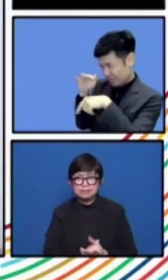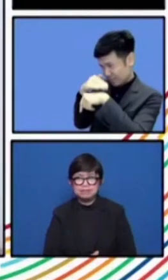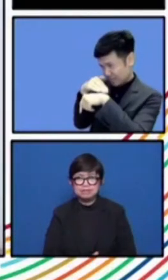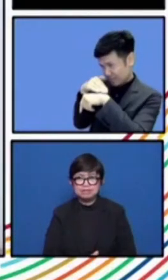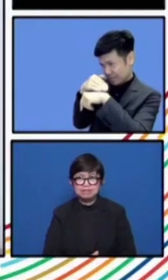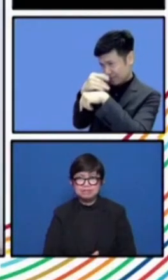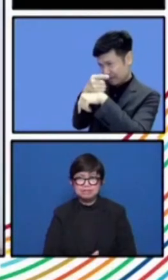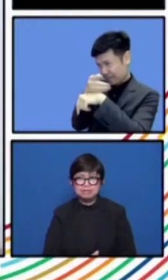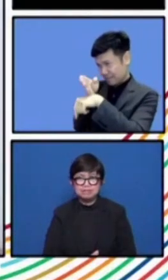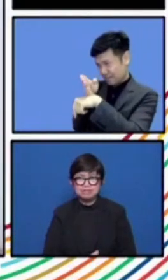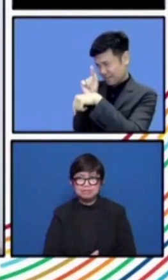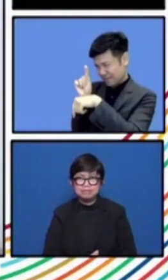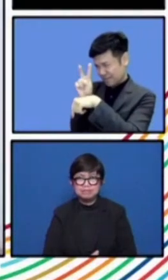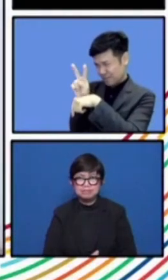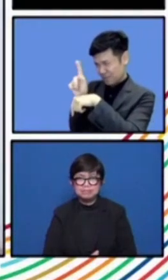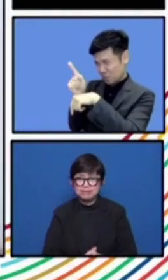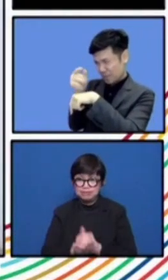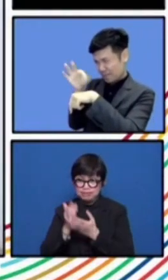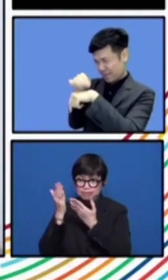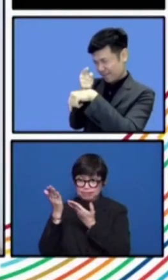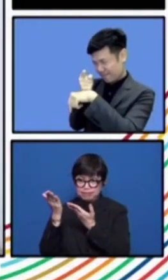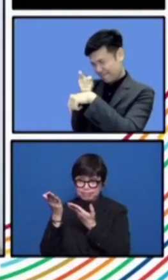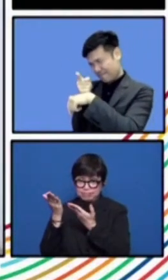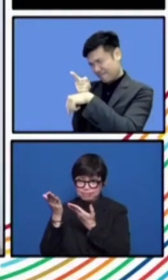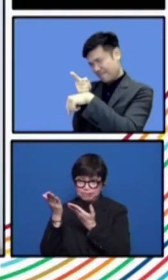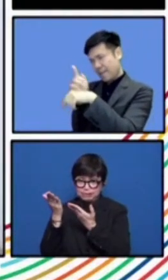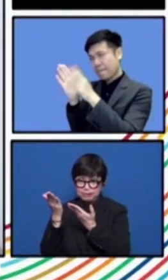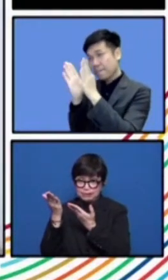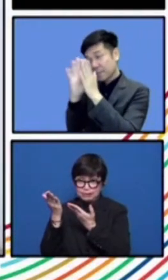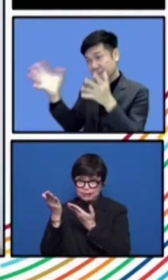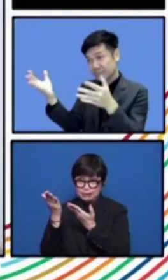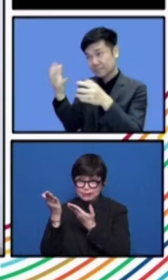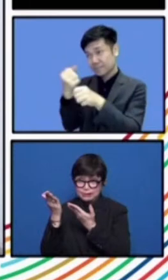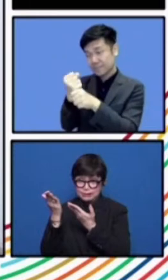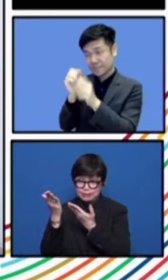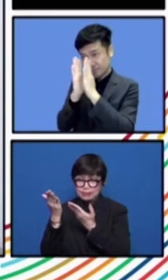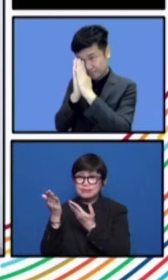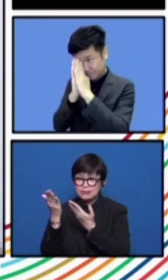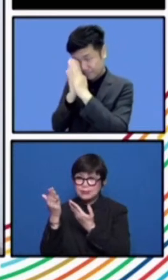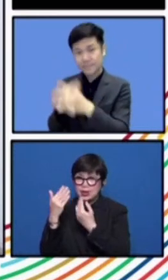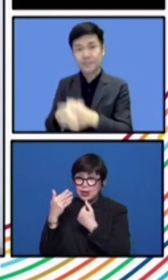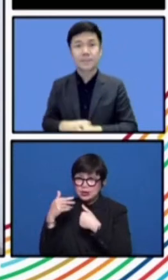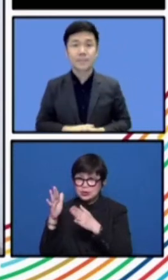seconds over your time please round off thank you